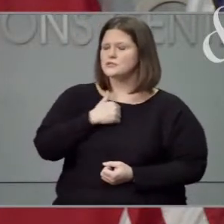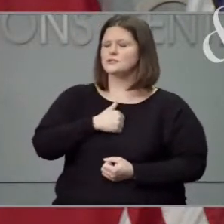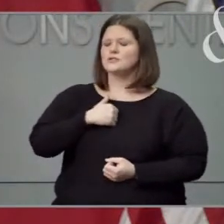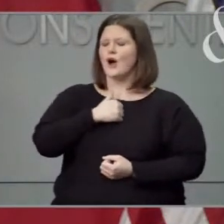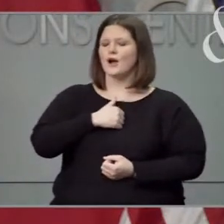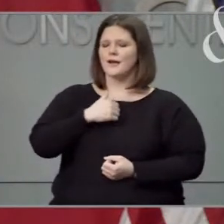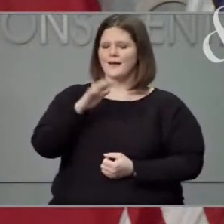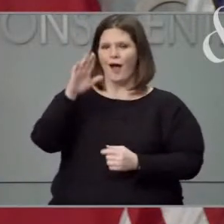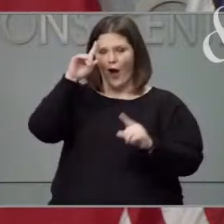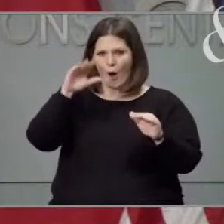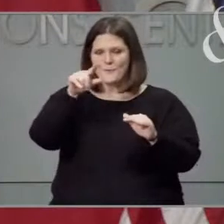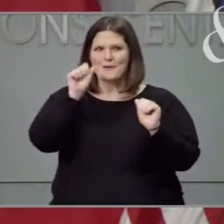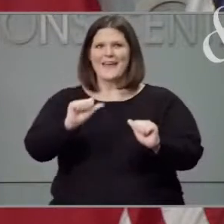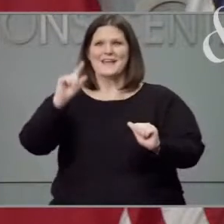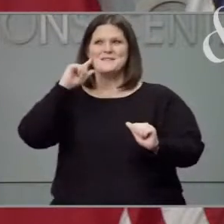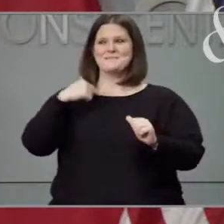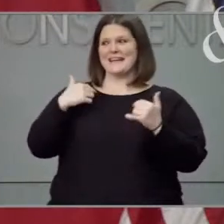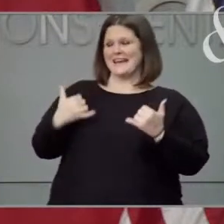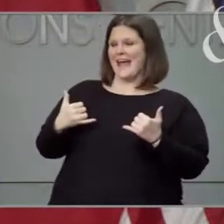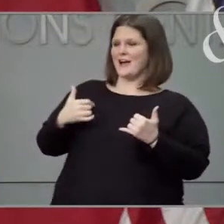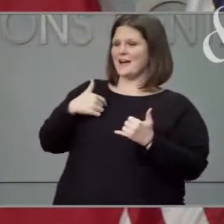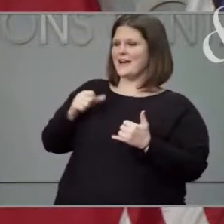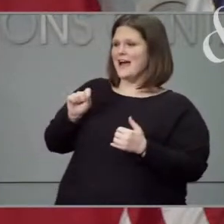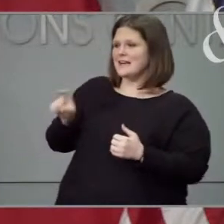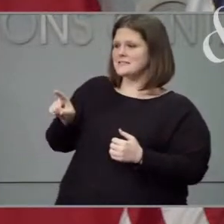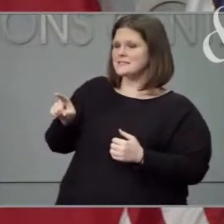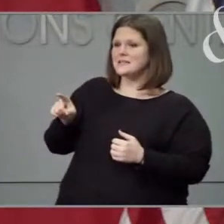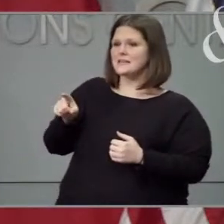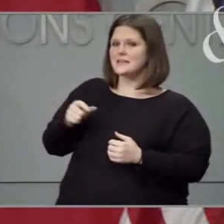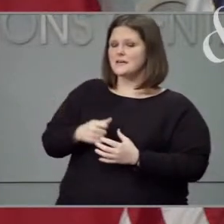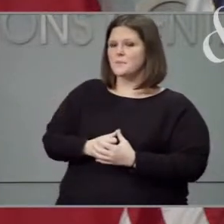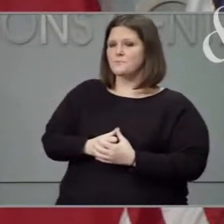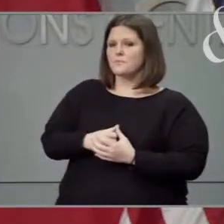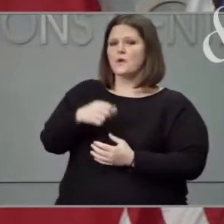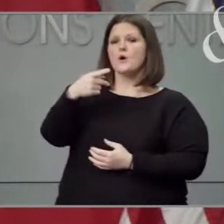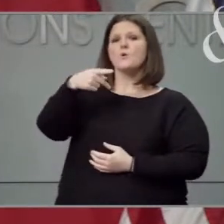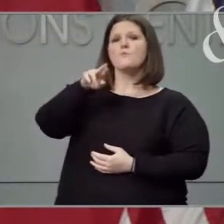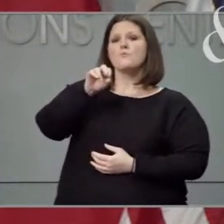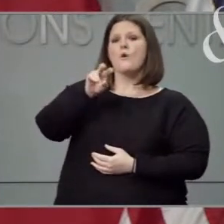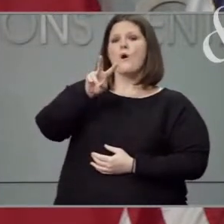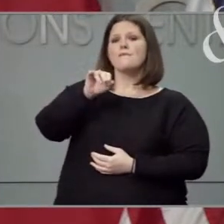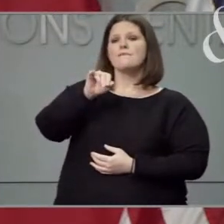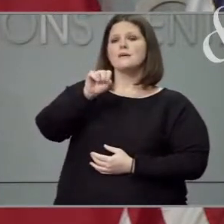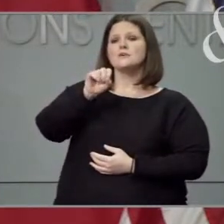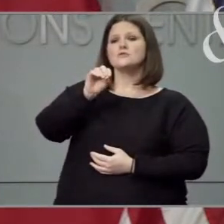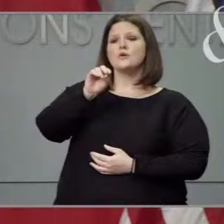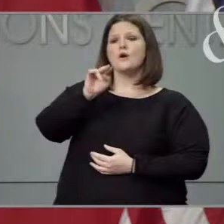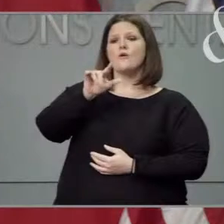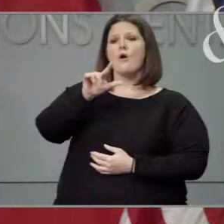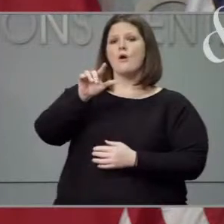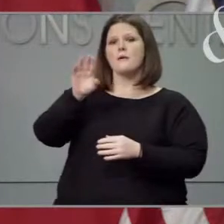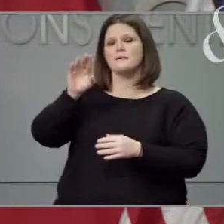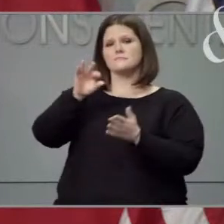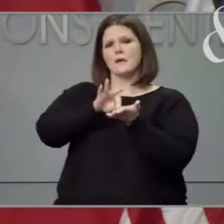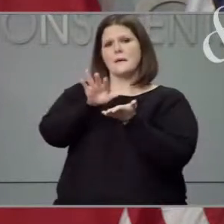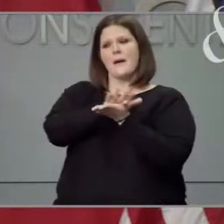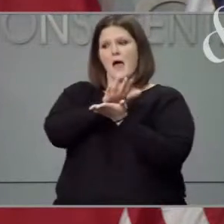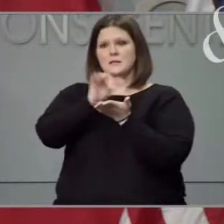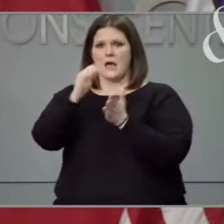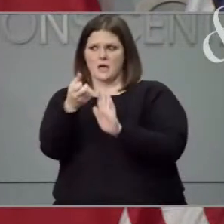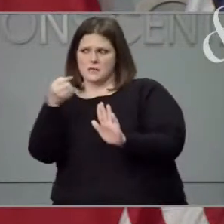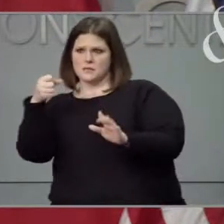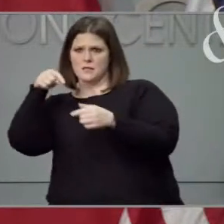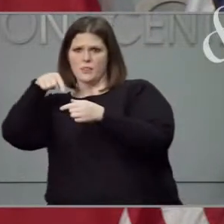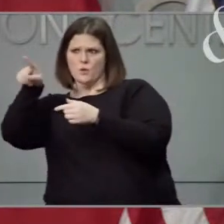Sorry, hopefully you can hear me now. Is there any, as far as provisional ballots, those will also be announced? I know that you post